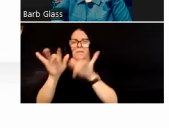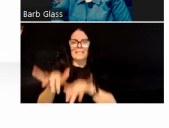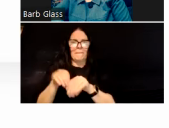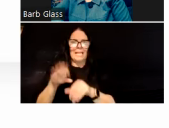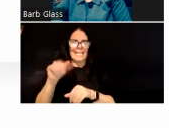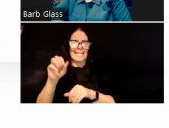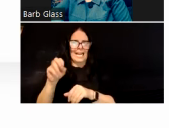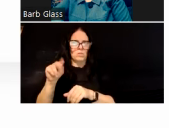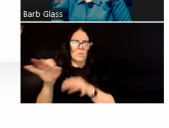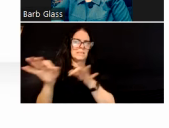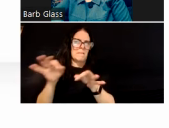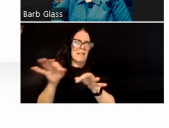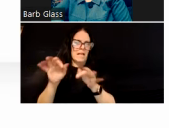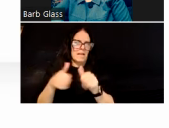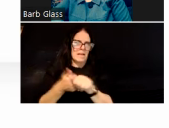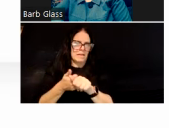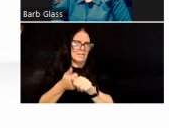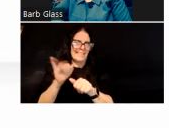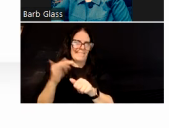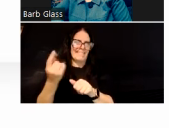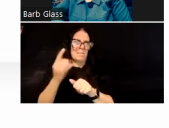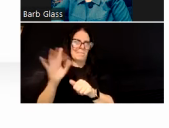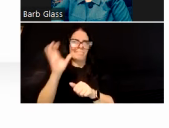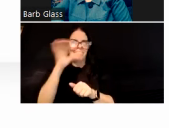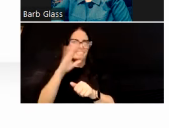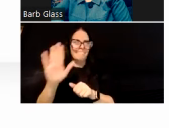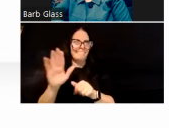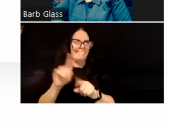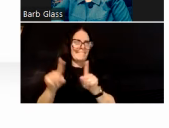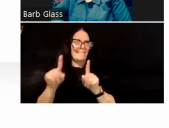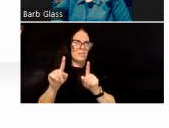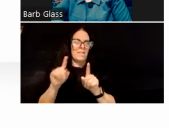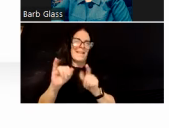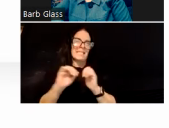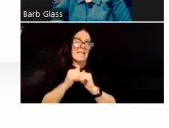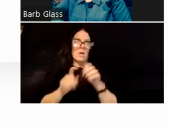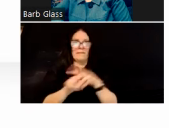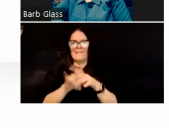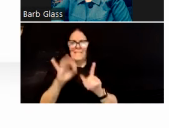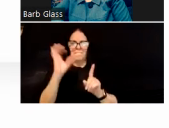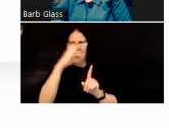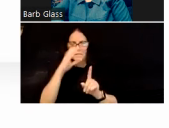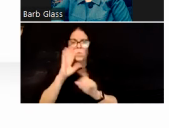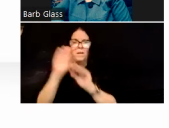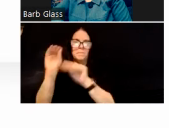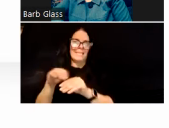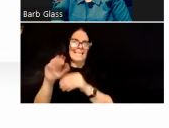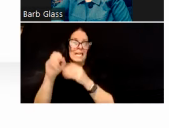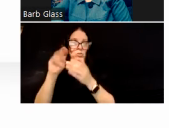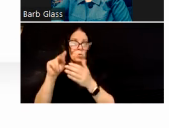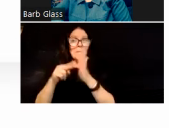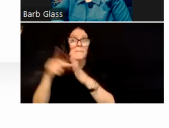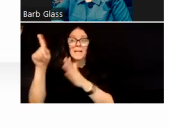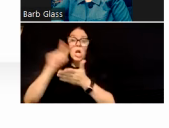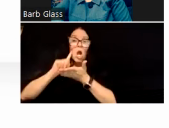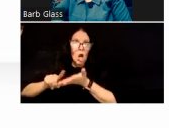explain if there's something a little different. That's how we kind of deal with that, so that if a file is ever audited, there's